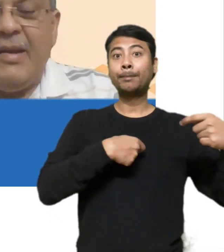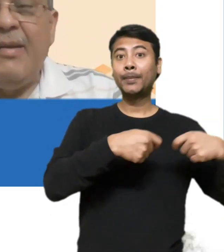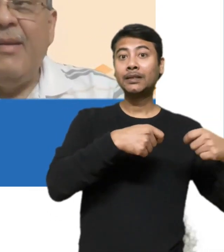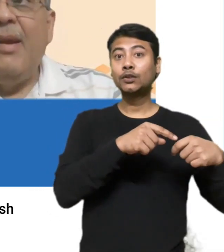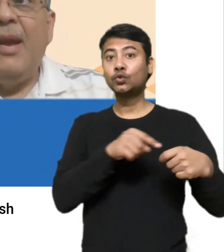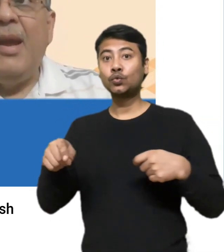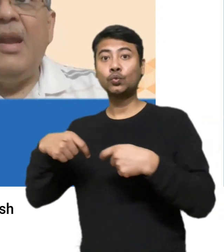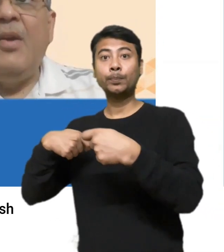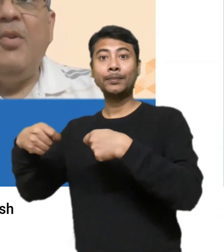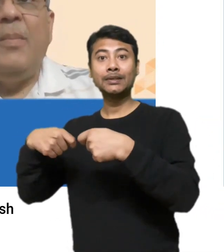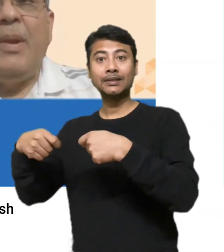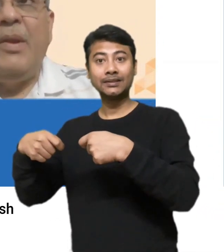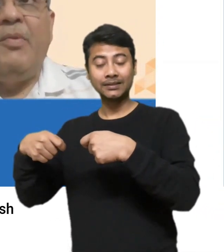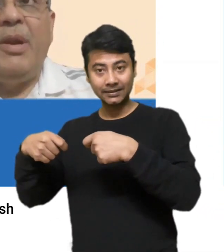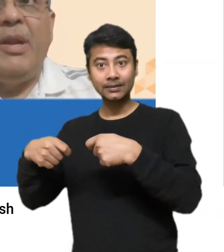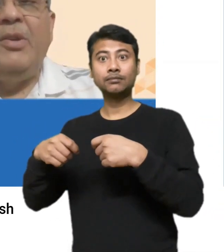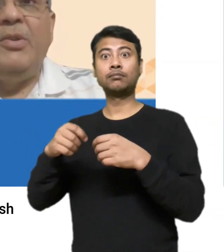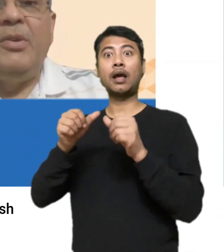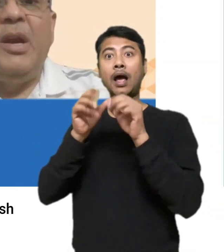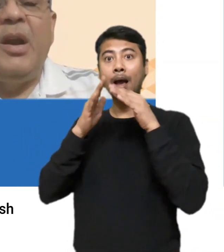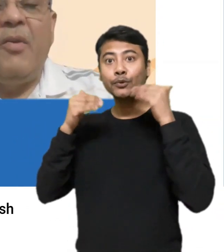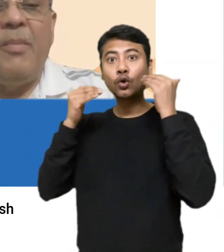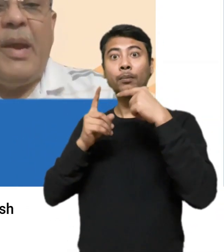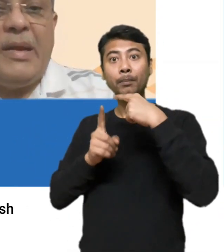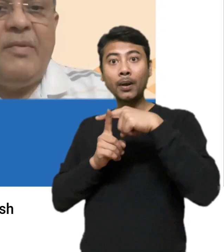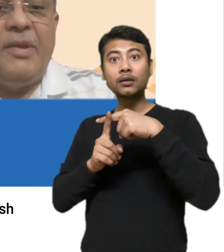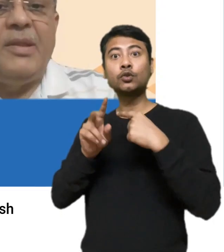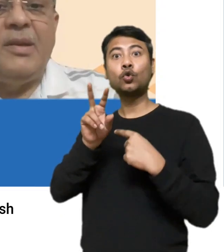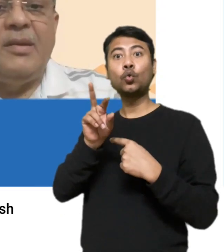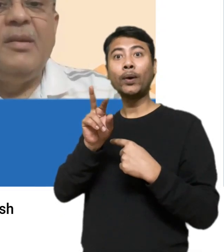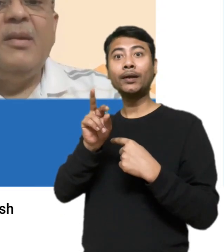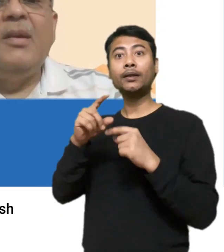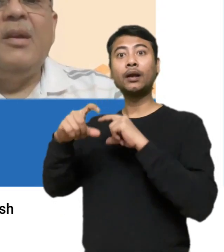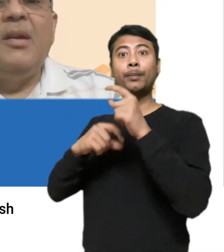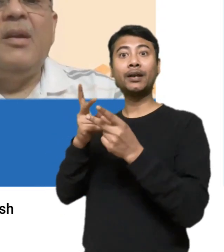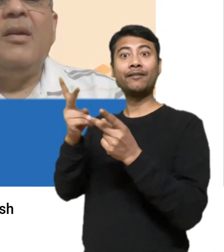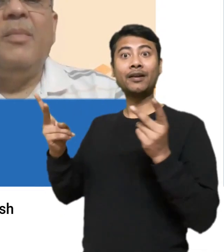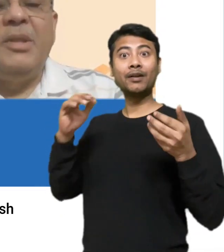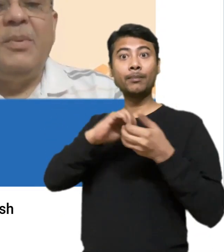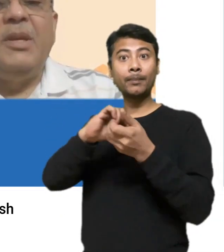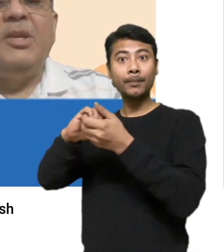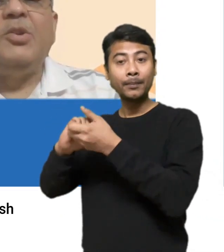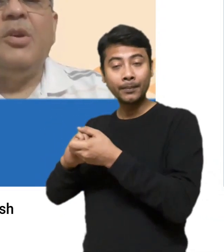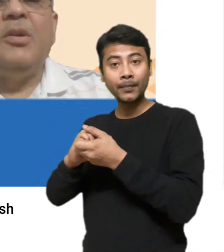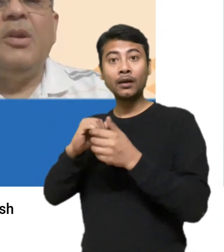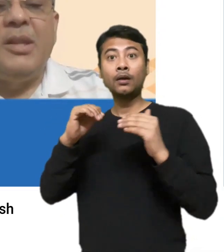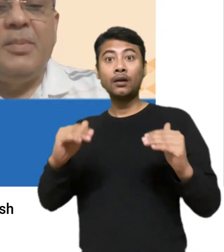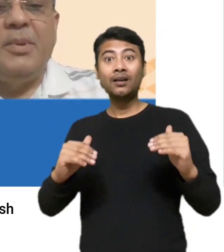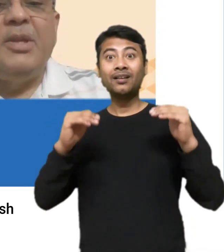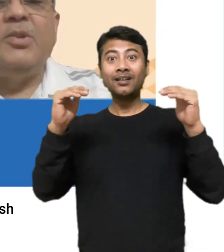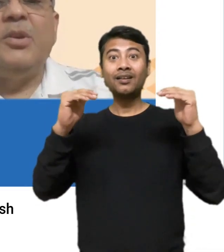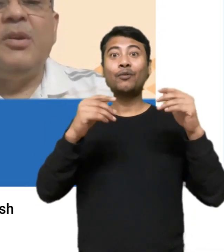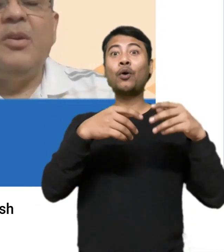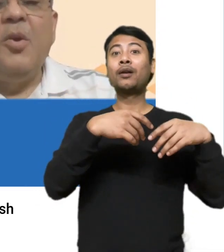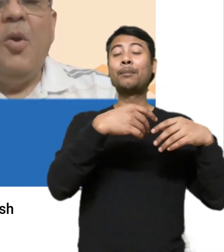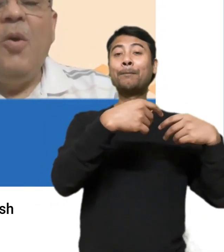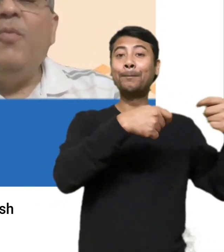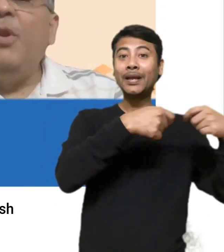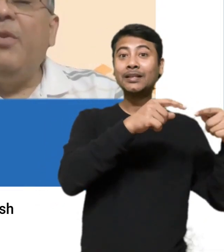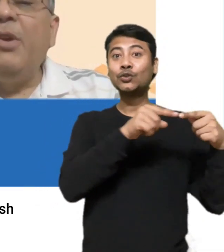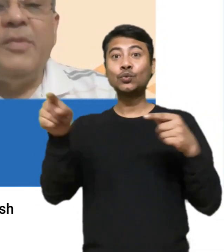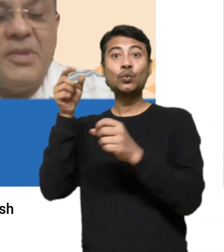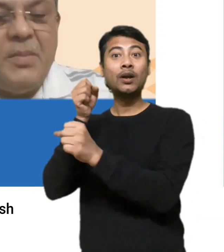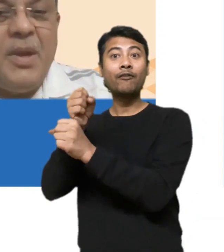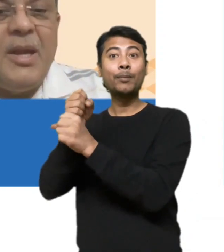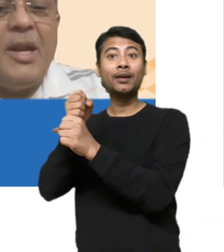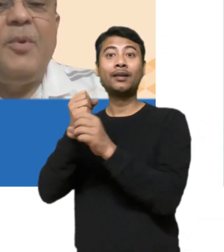in India. And now you are penetrating to government with Madhya Pradesh or Andhra Pradesh, or